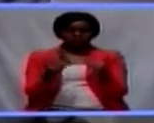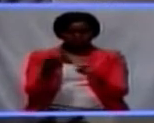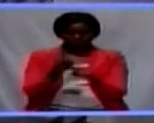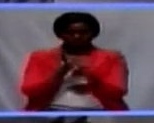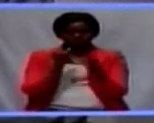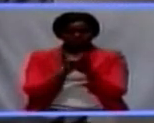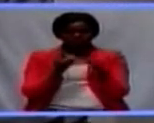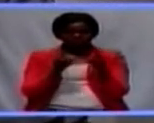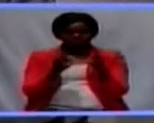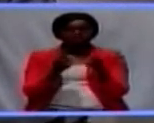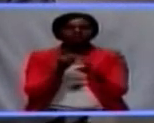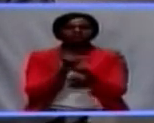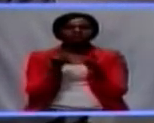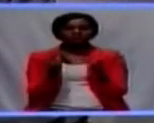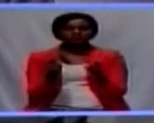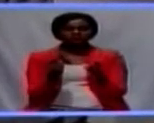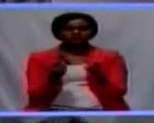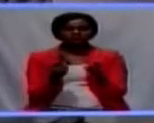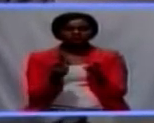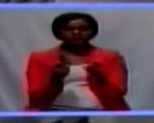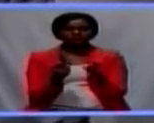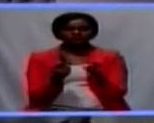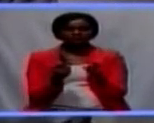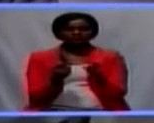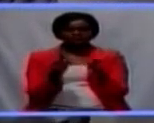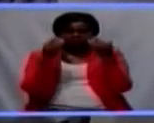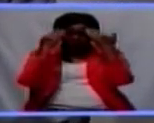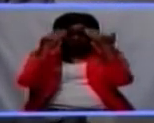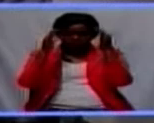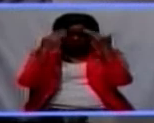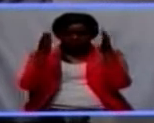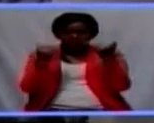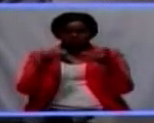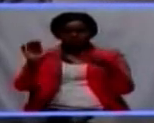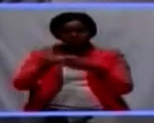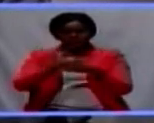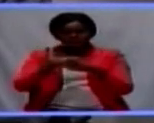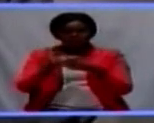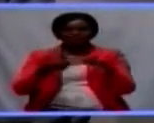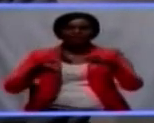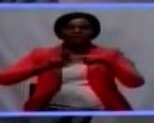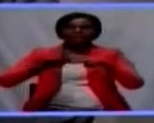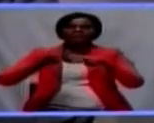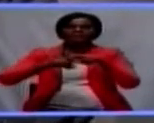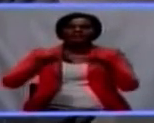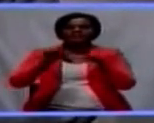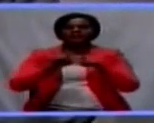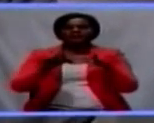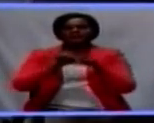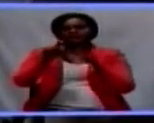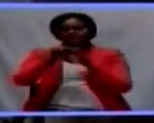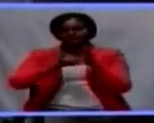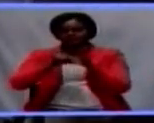depression. They're just, as you are aware, copper prices have been increasing, and they are looking very promising.